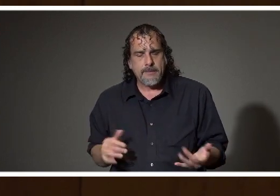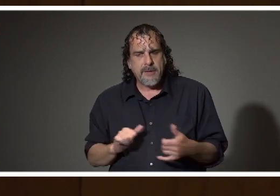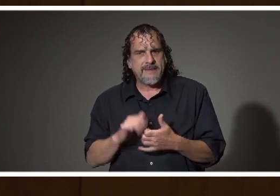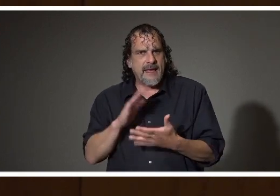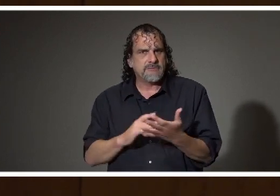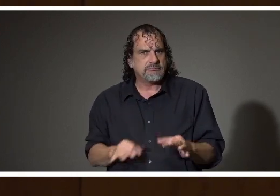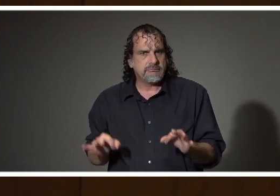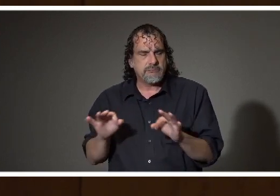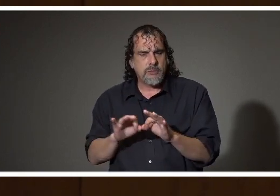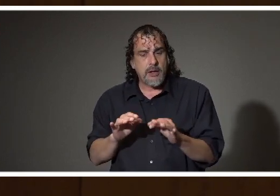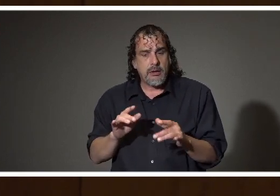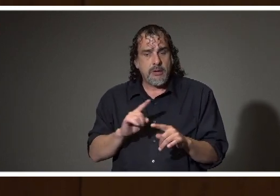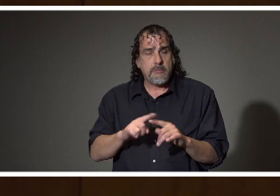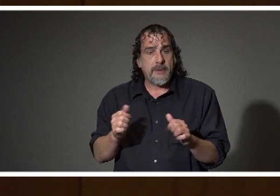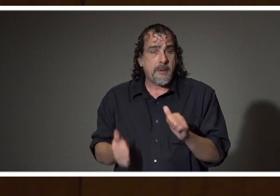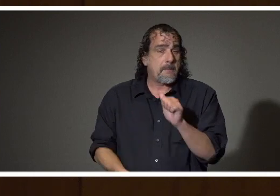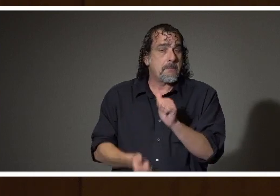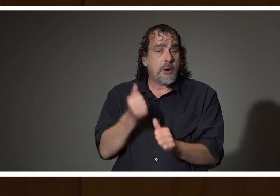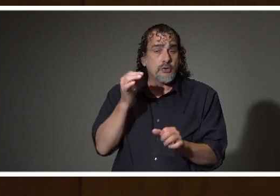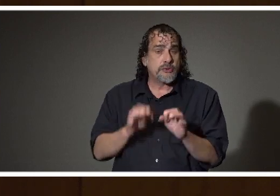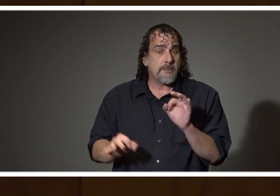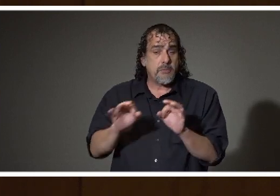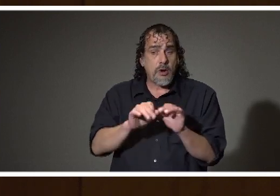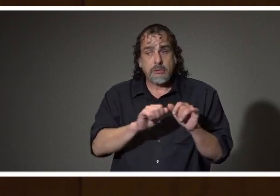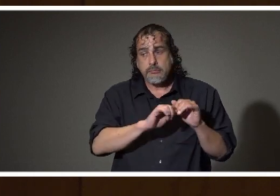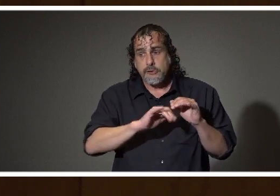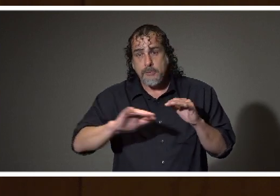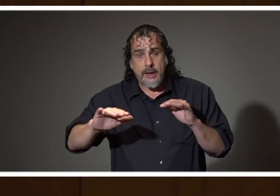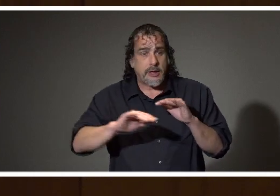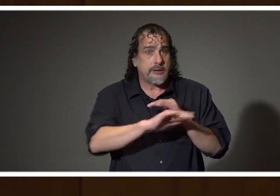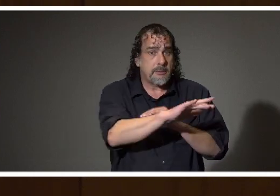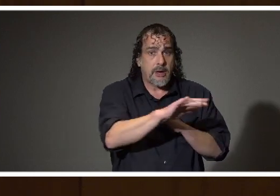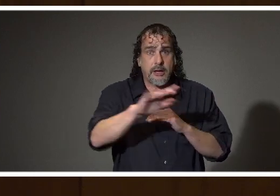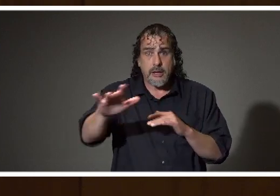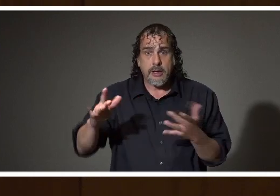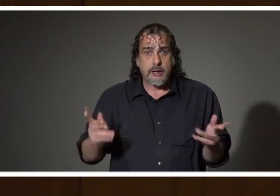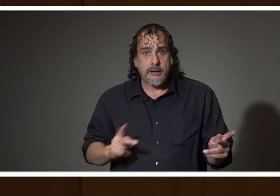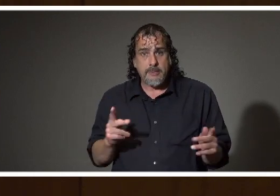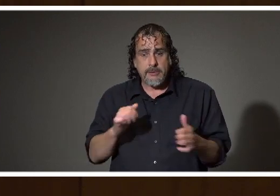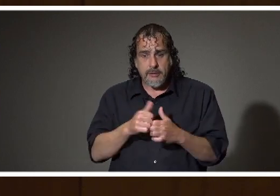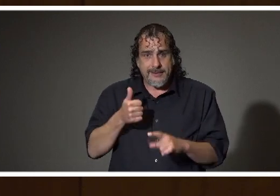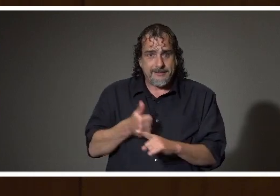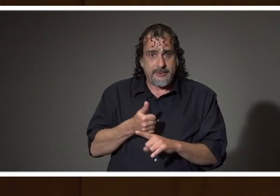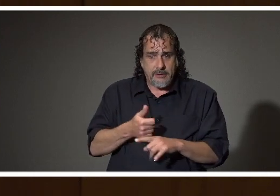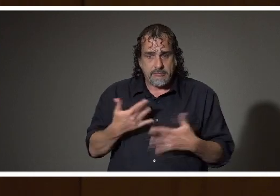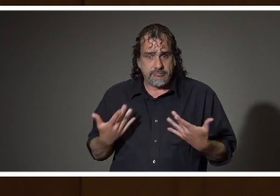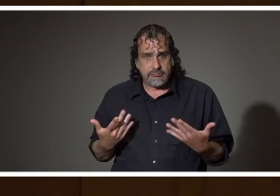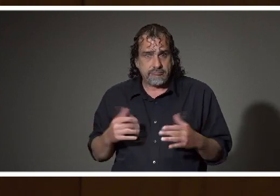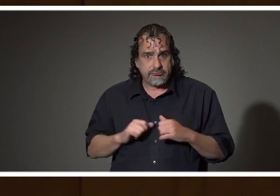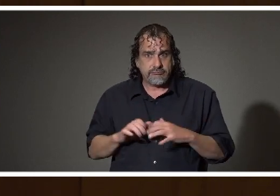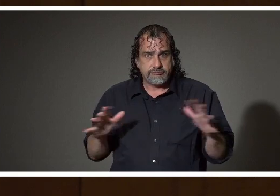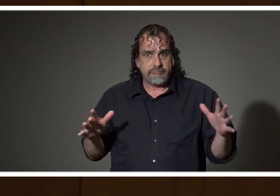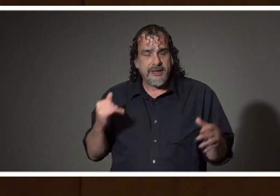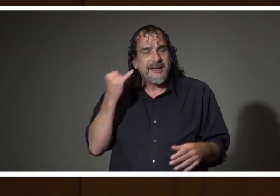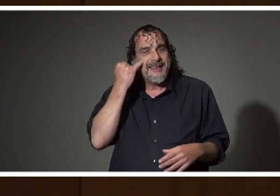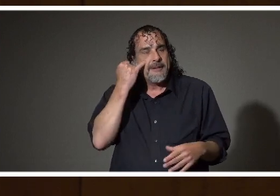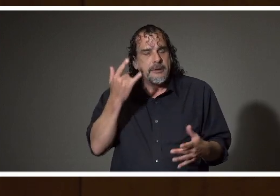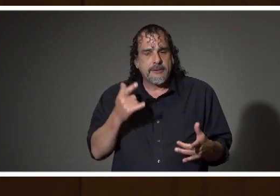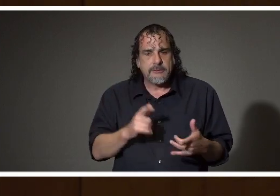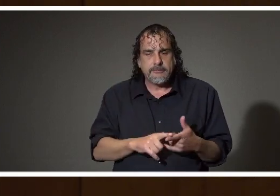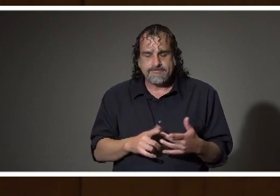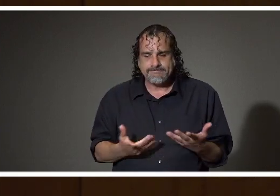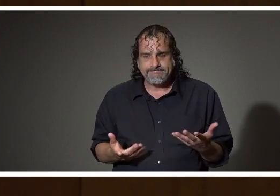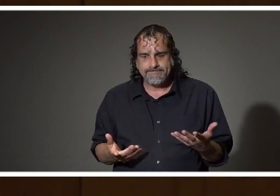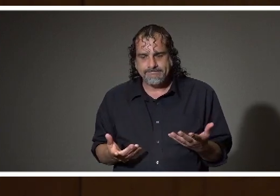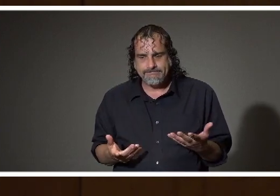important. But the most important thing about transmission is the people themselves. And you can imagine if you take a bunch of